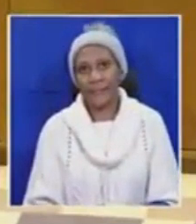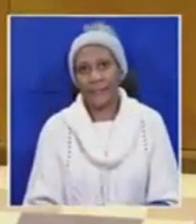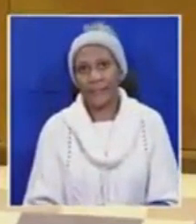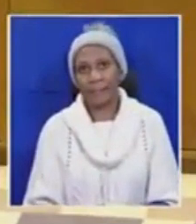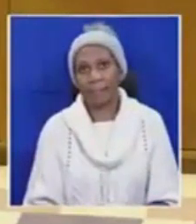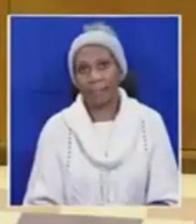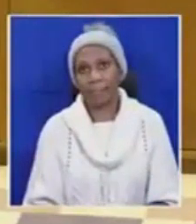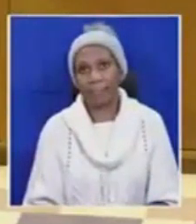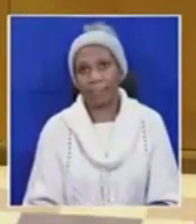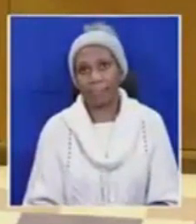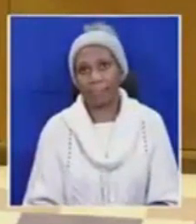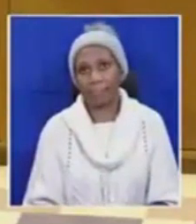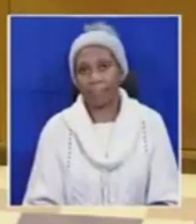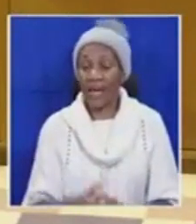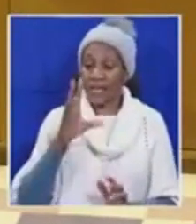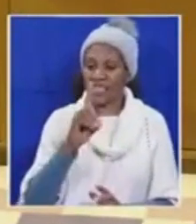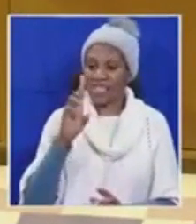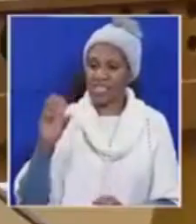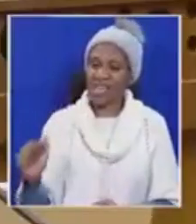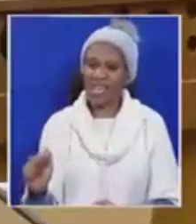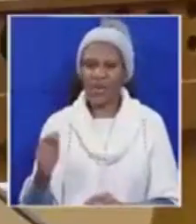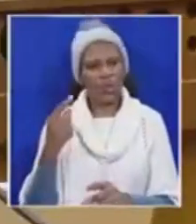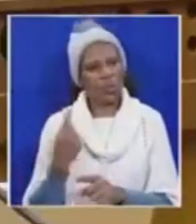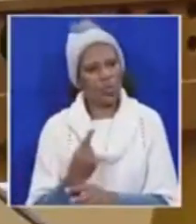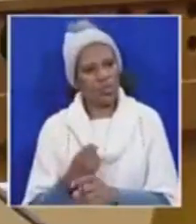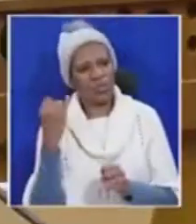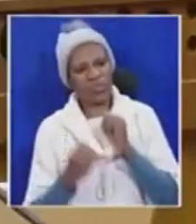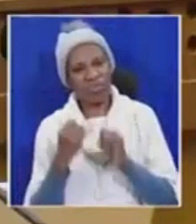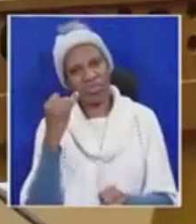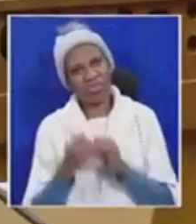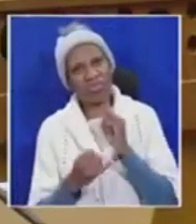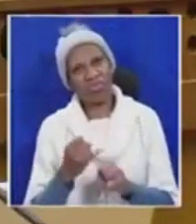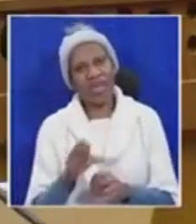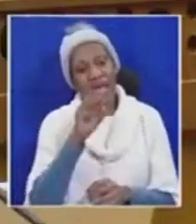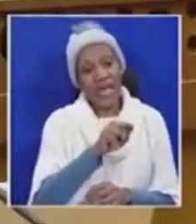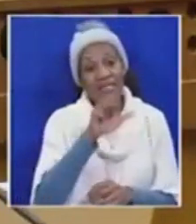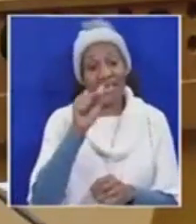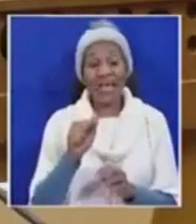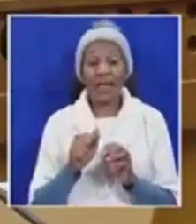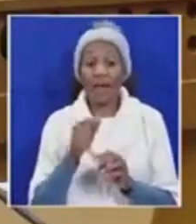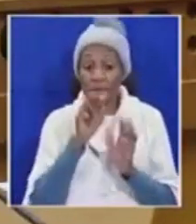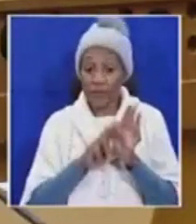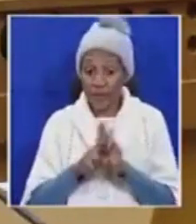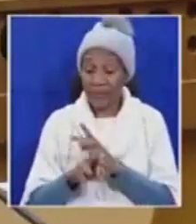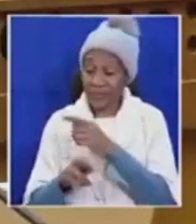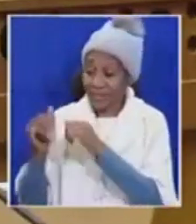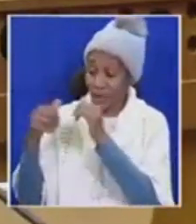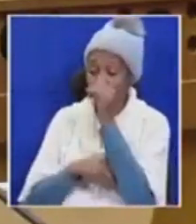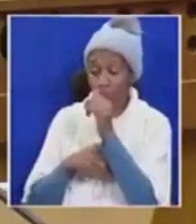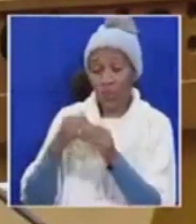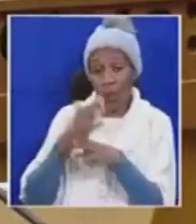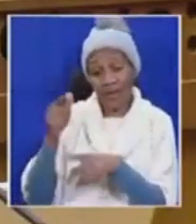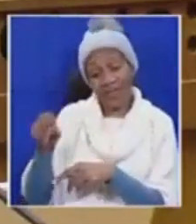The DA's knee-jerk criticism of the withdrawal of SA's ambassador to Israel parroted statements by